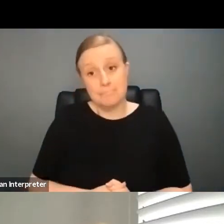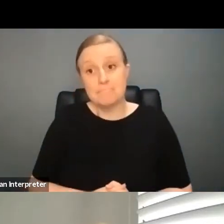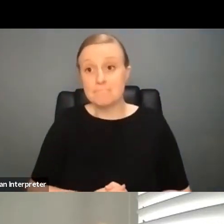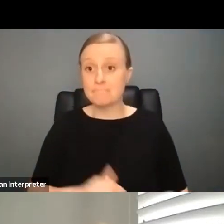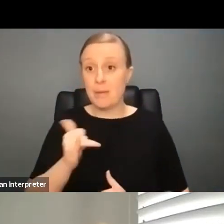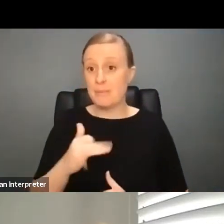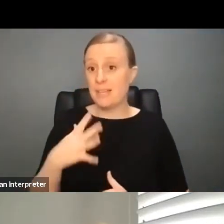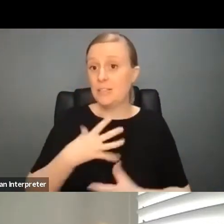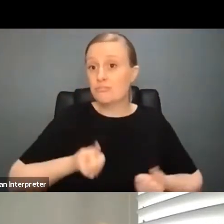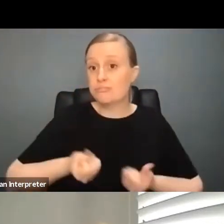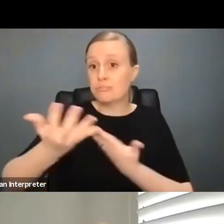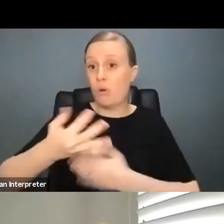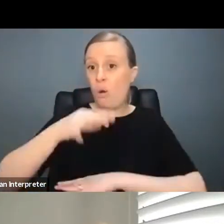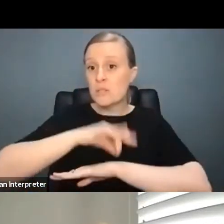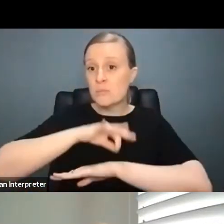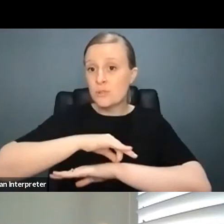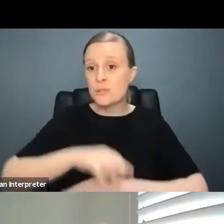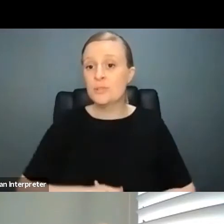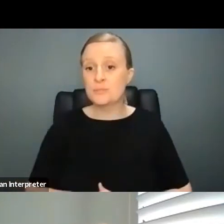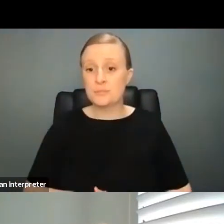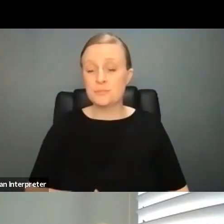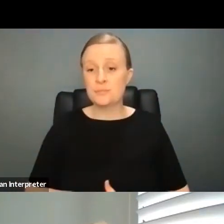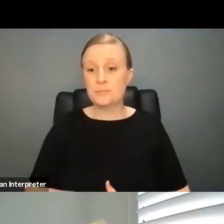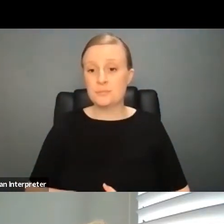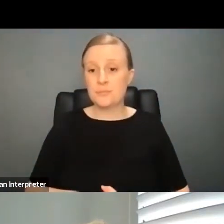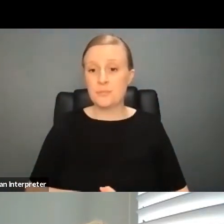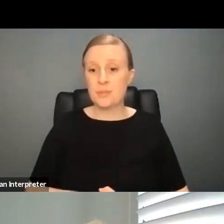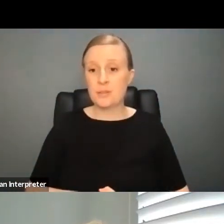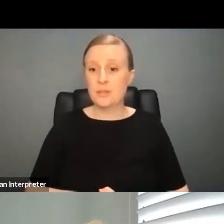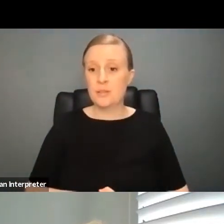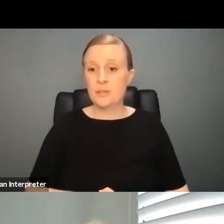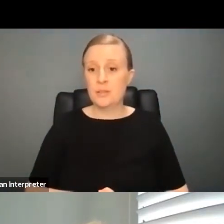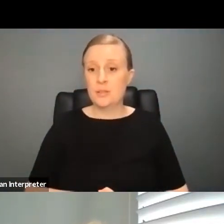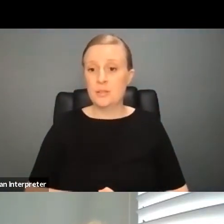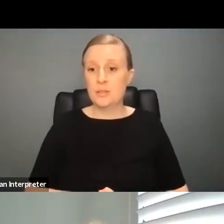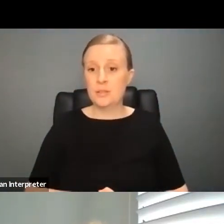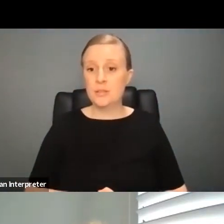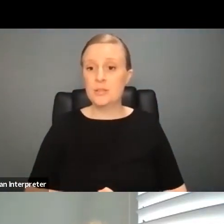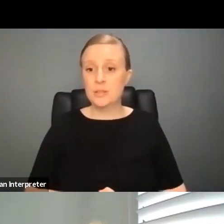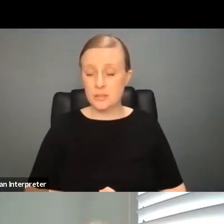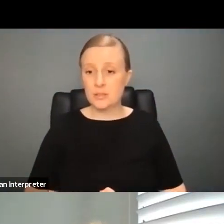hospital. Whether that can be taken as being